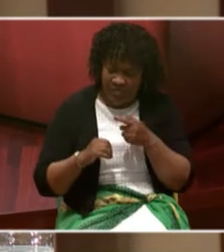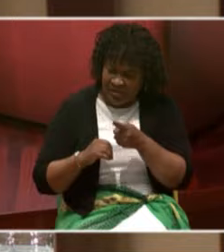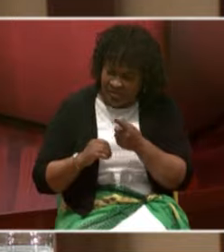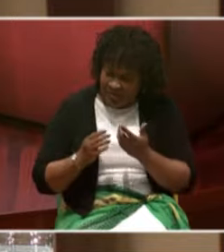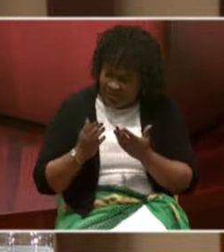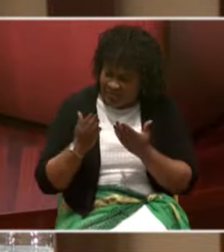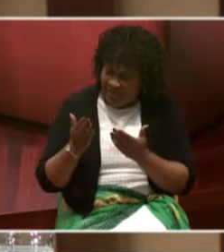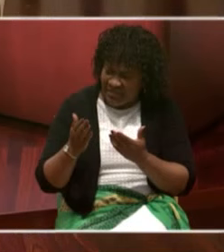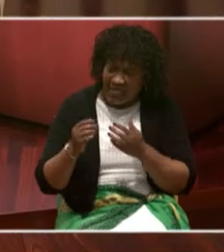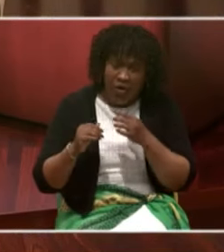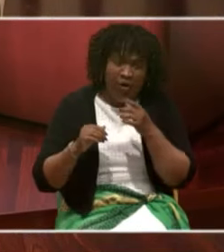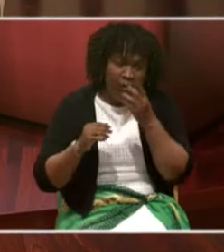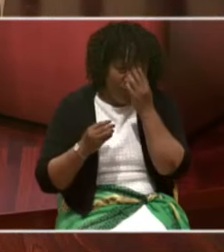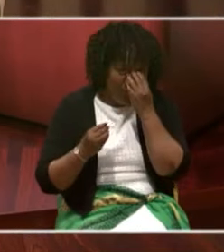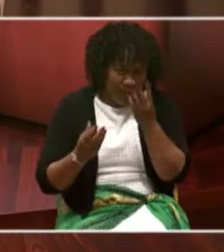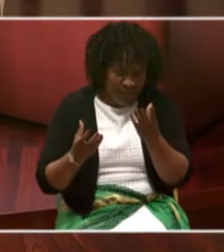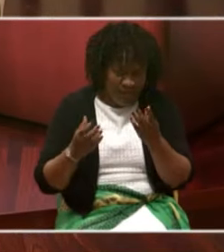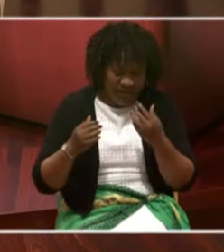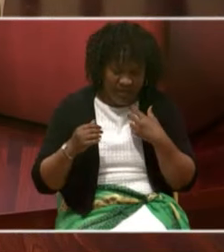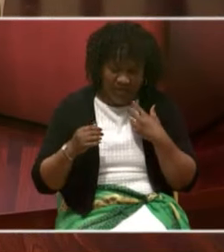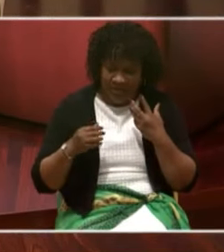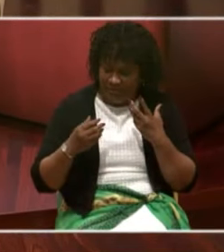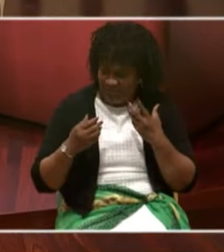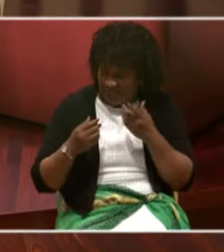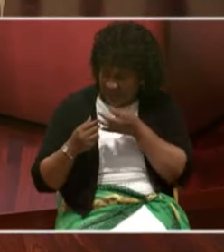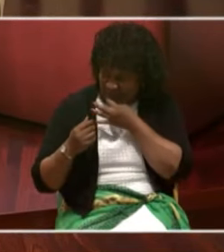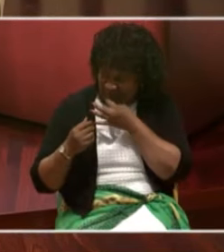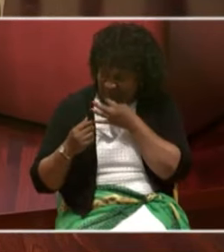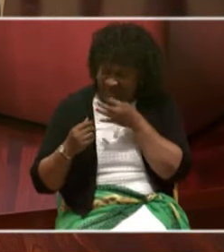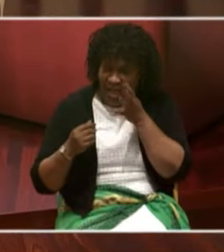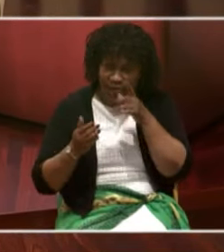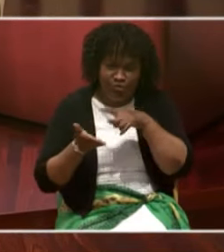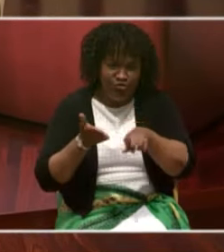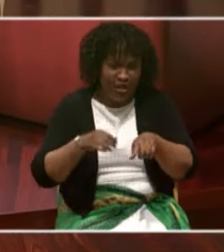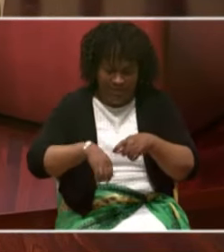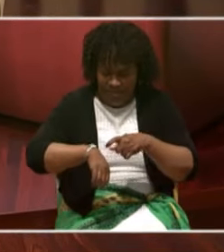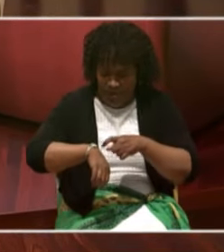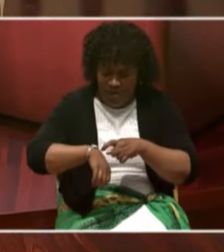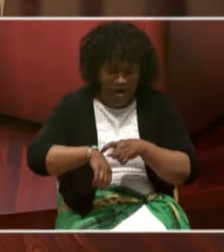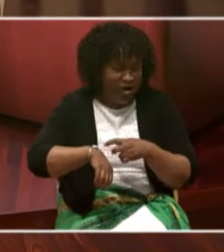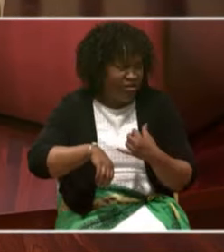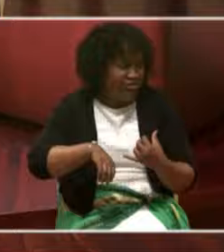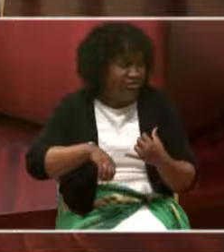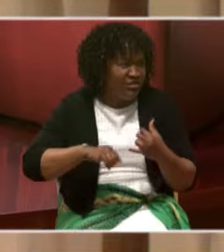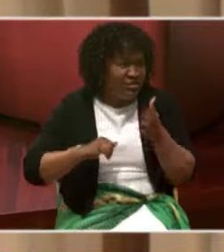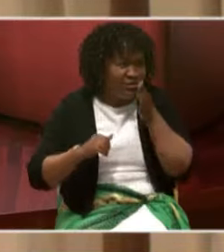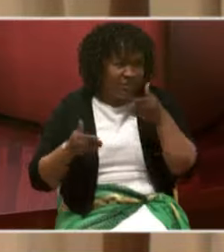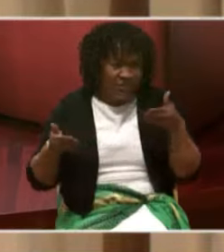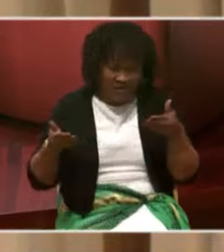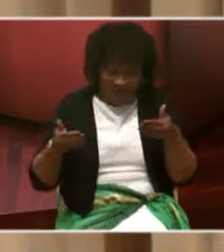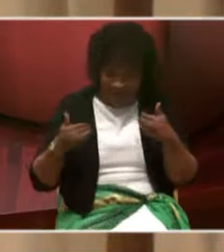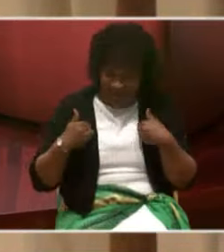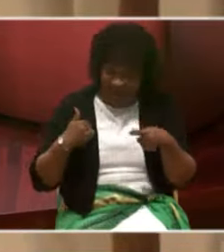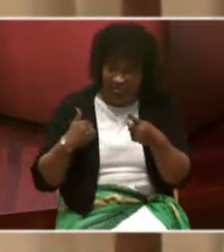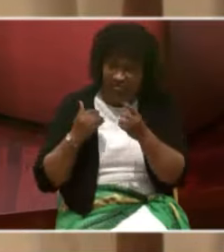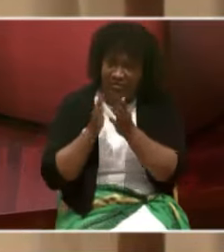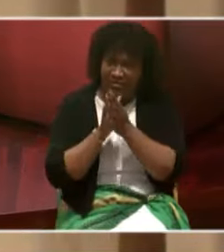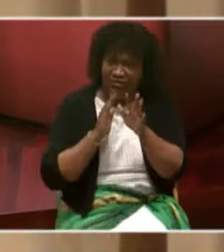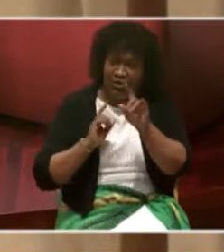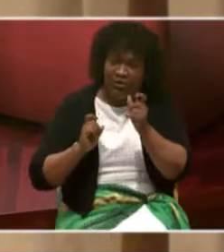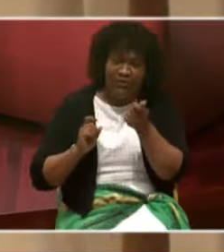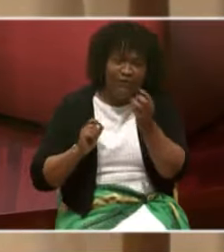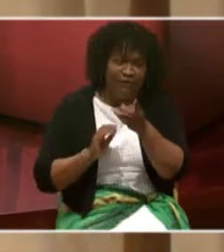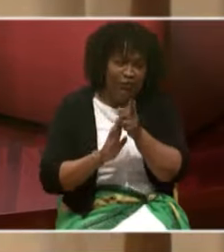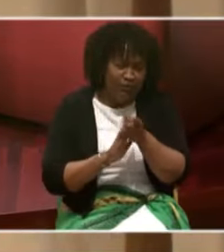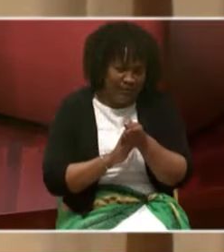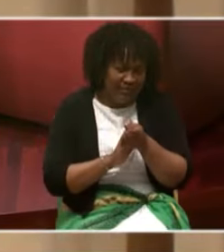show photographs, very large photographs. They come to my office, the offices, they all can fit